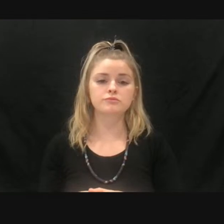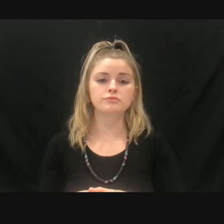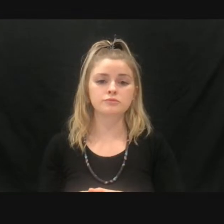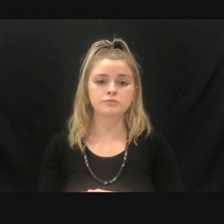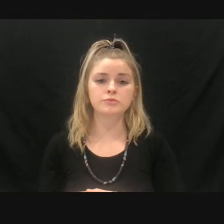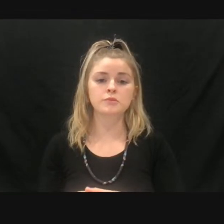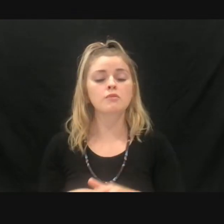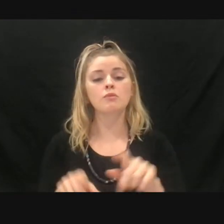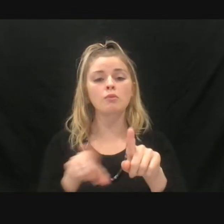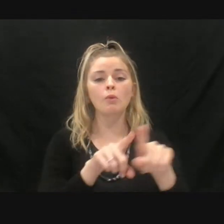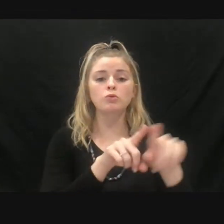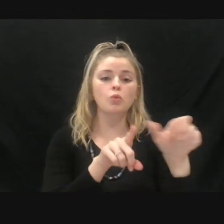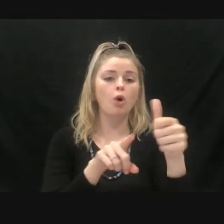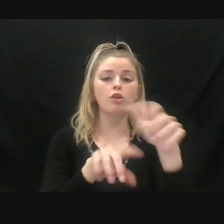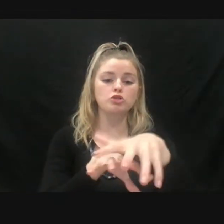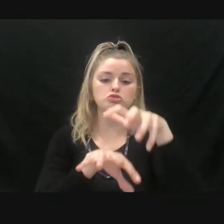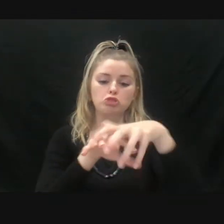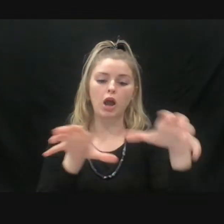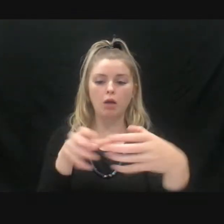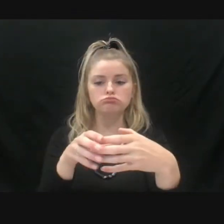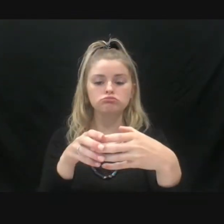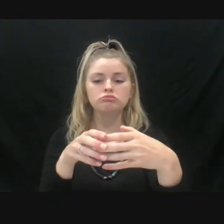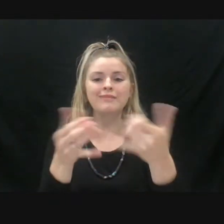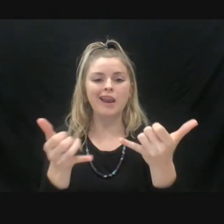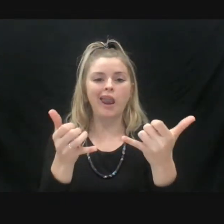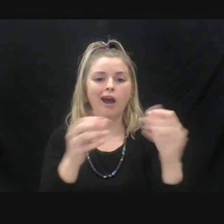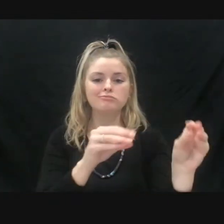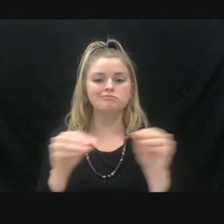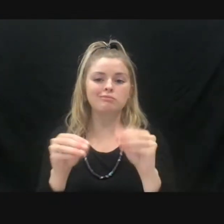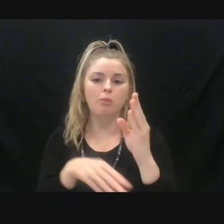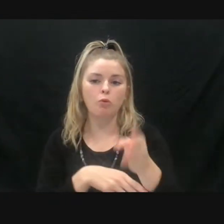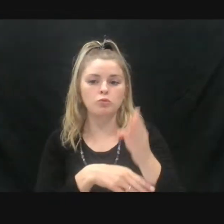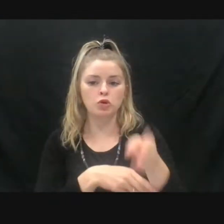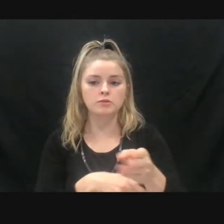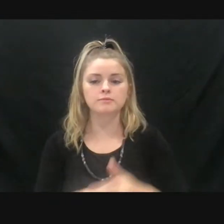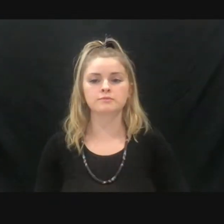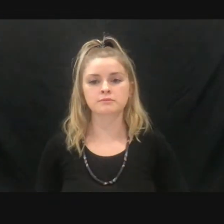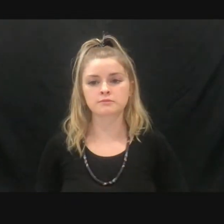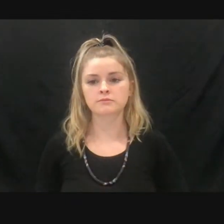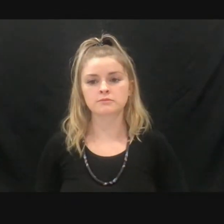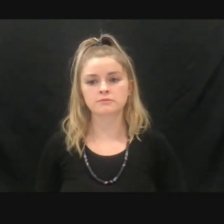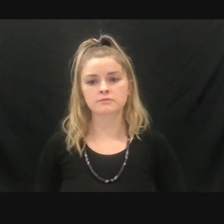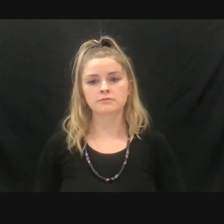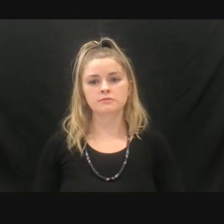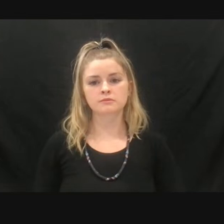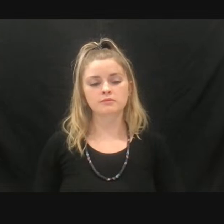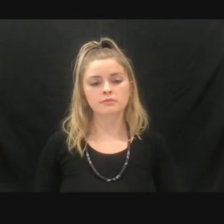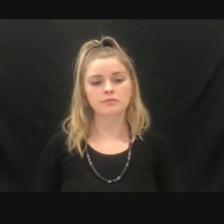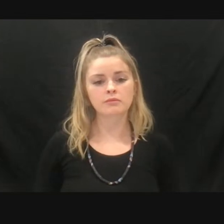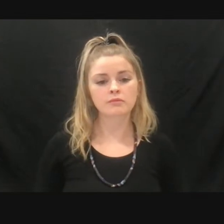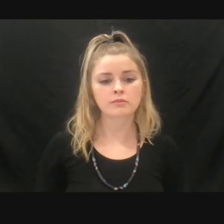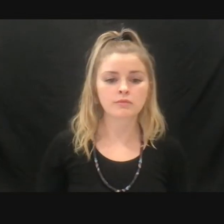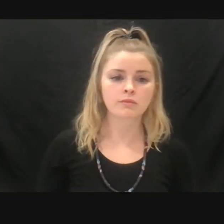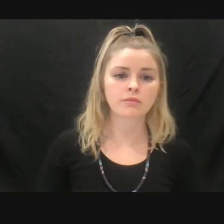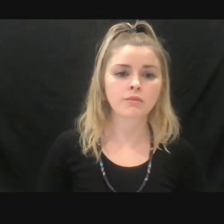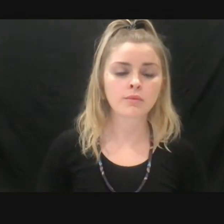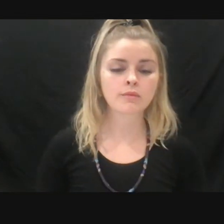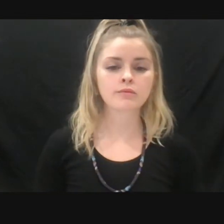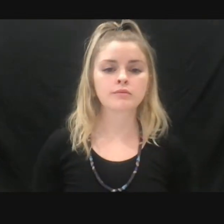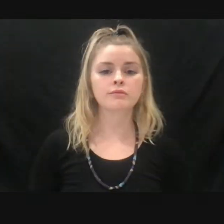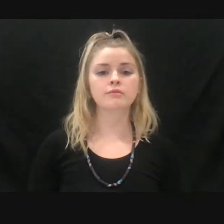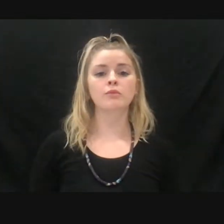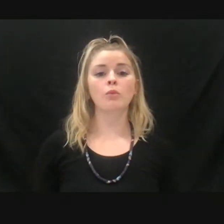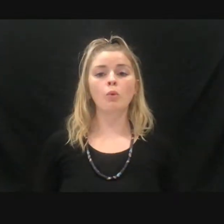Baltimore. Except for their place names that now dot the landscape, they're all but out of sight and out of